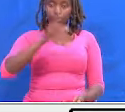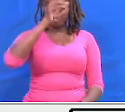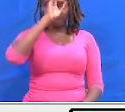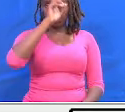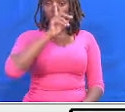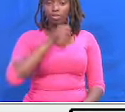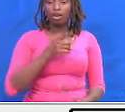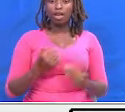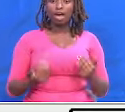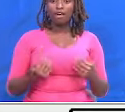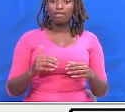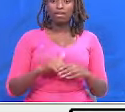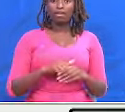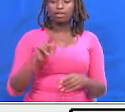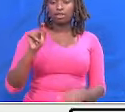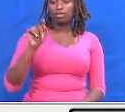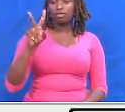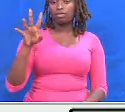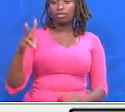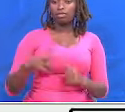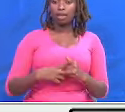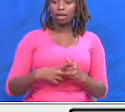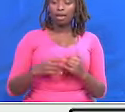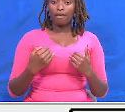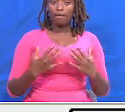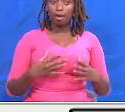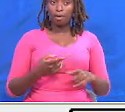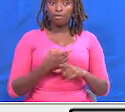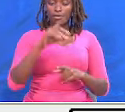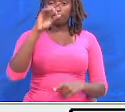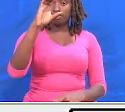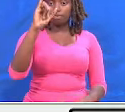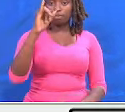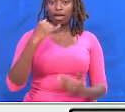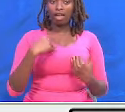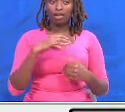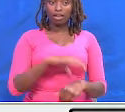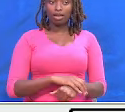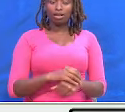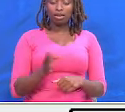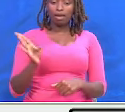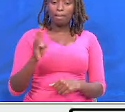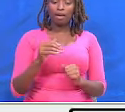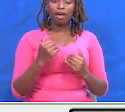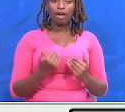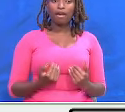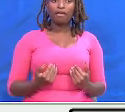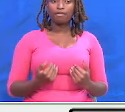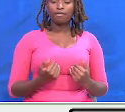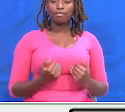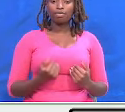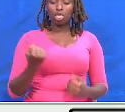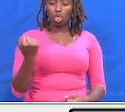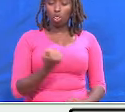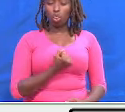told TV47 that detectives from the DCI managed to recover one penknife alleged to have been used